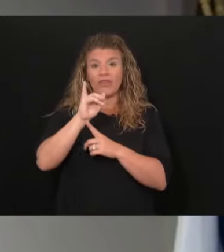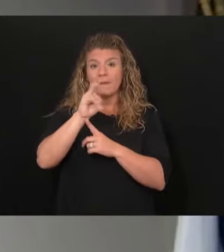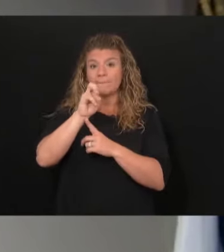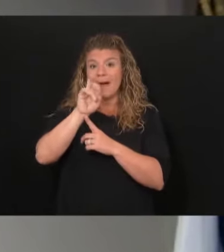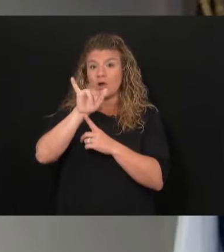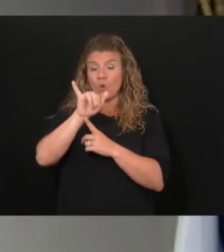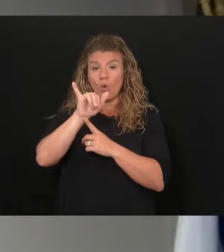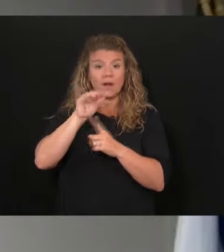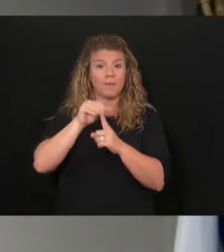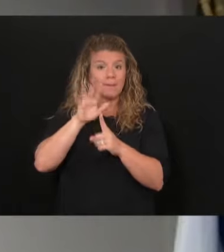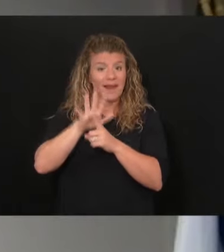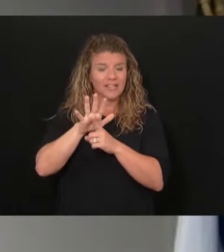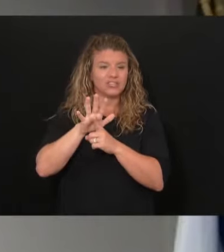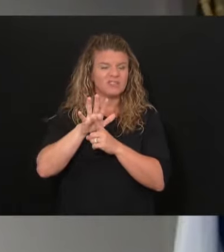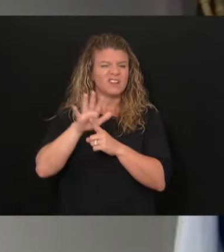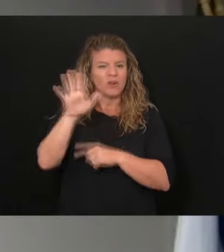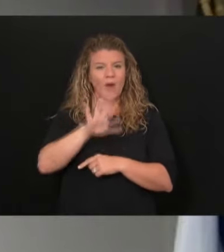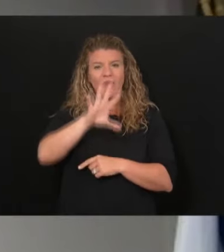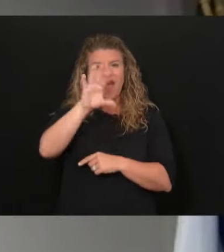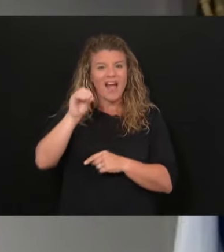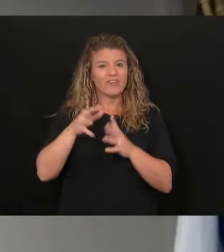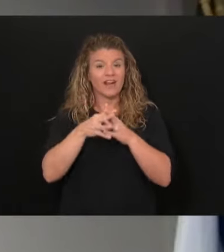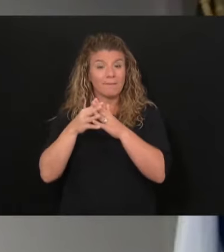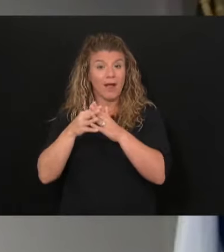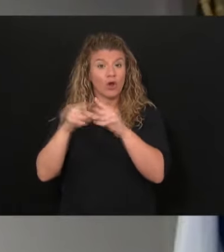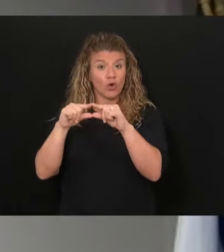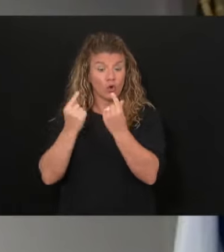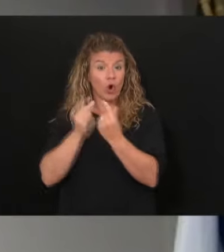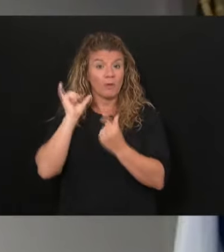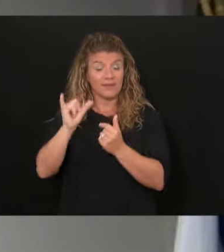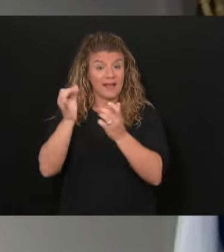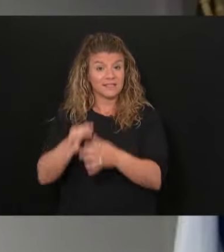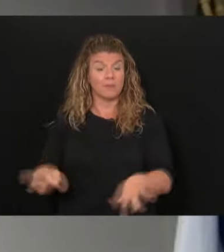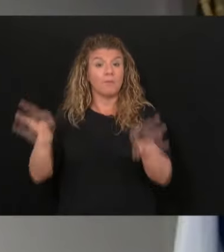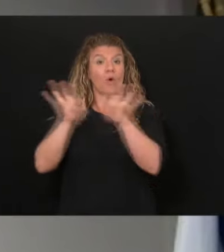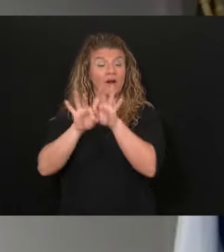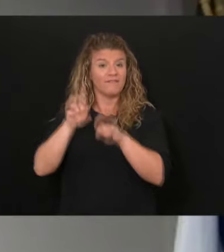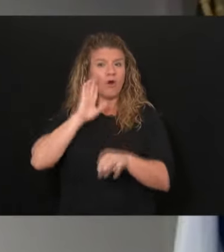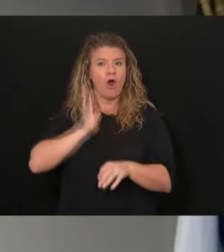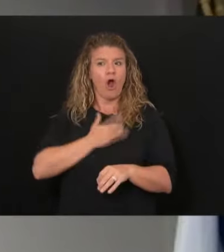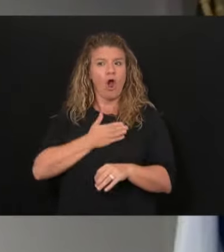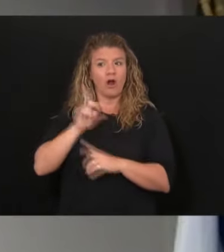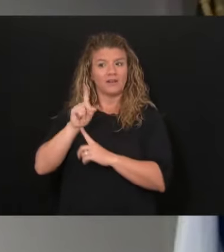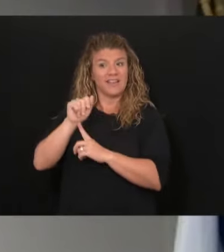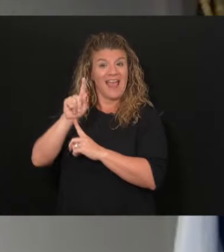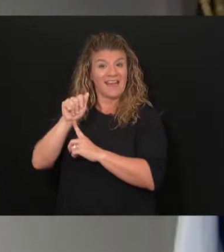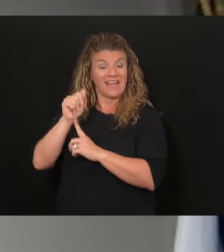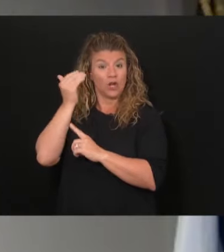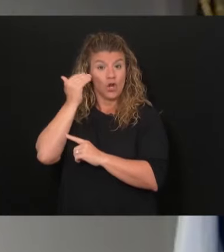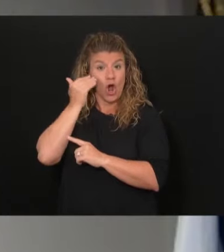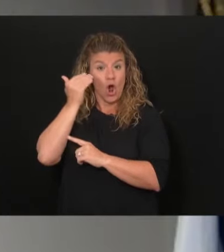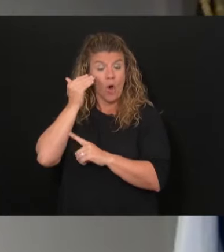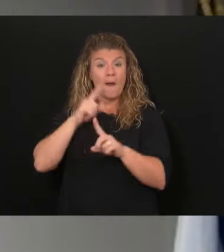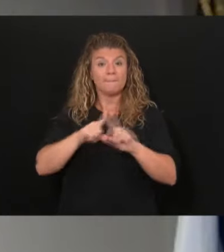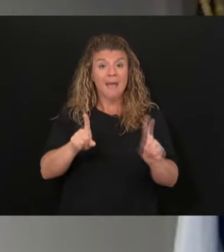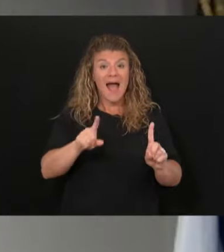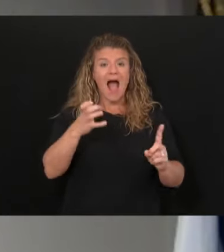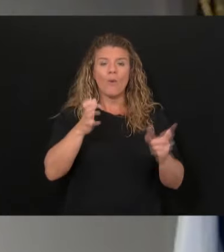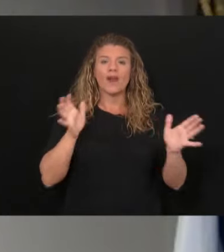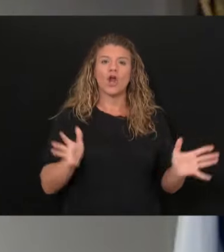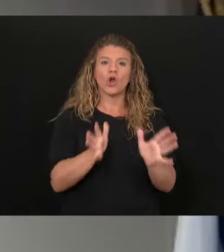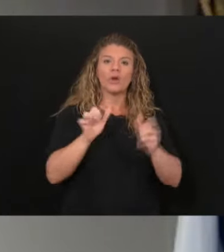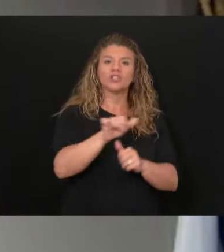around African-American communities, and that's really a critical piece with the disparities that we see. But I also want to really encourage other